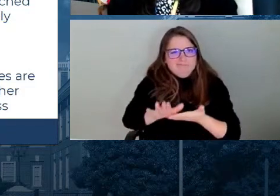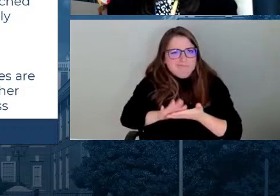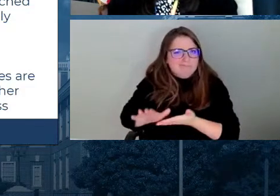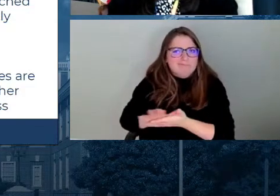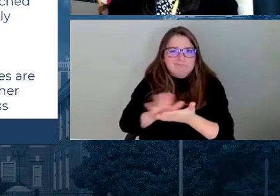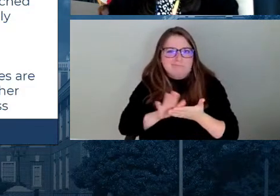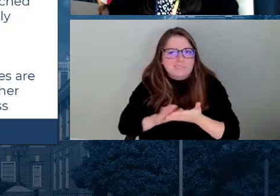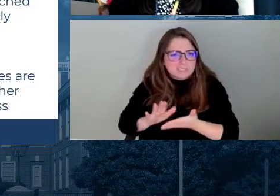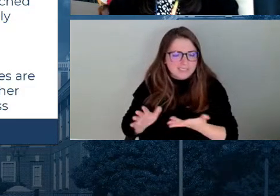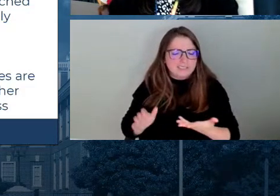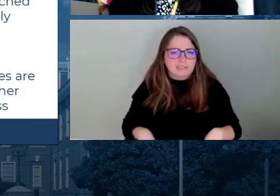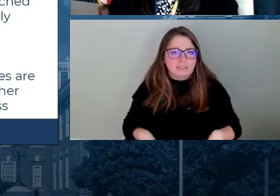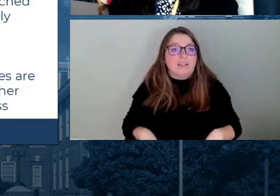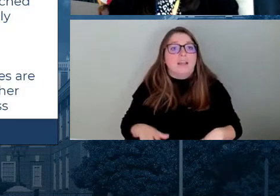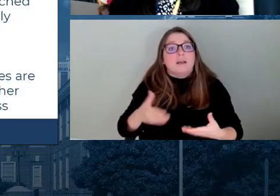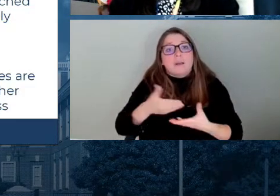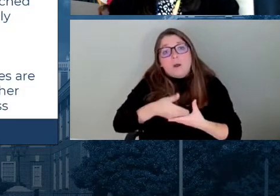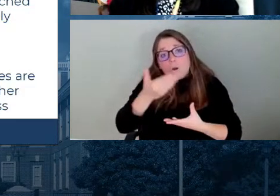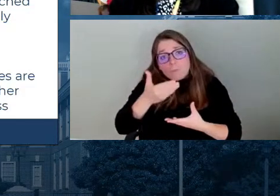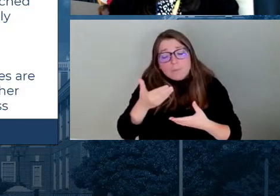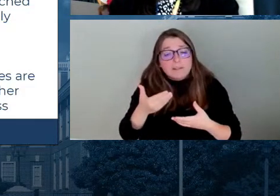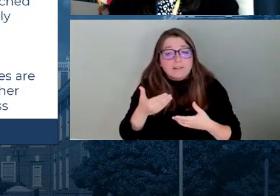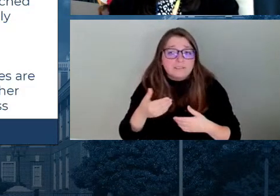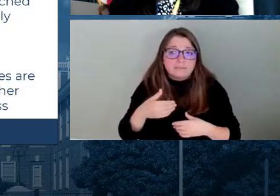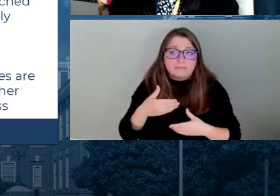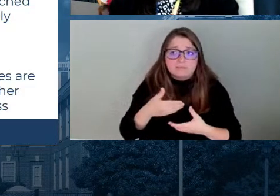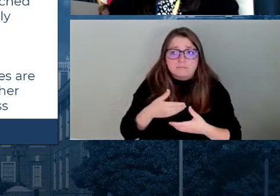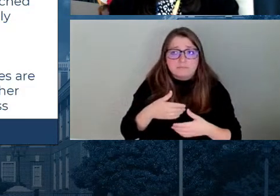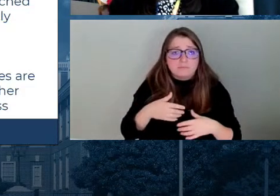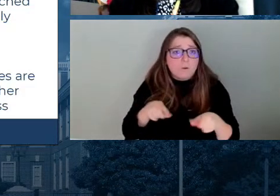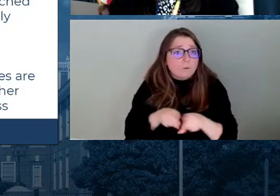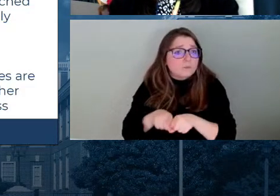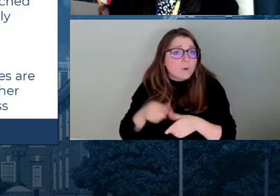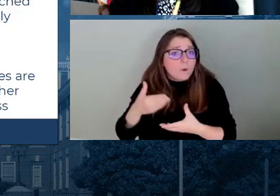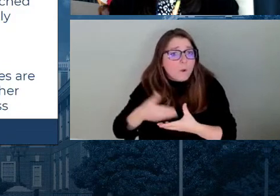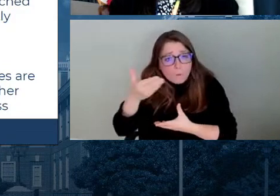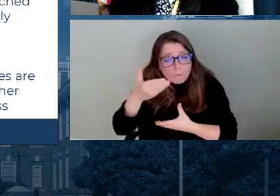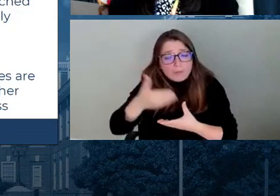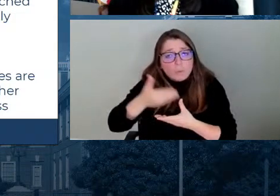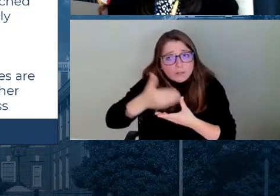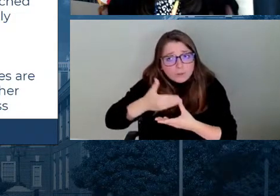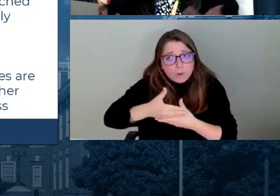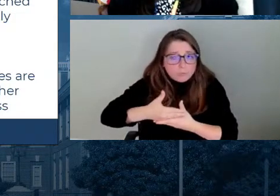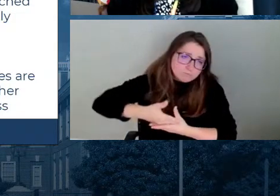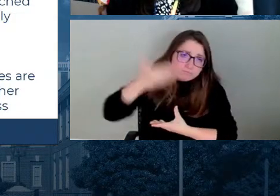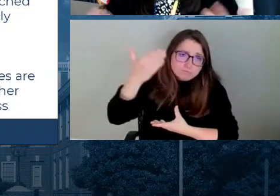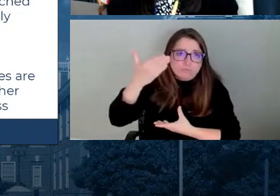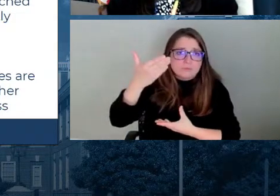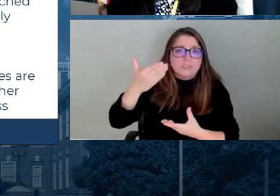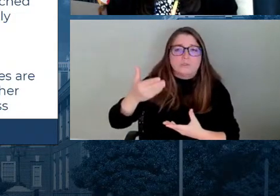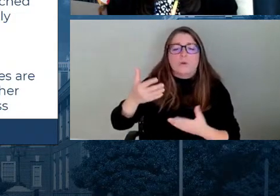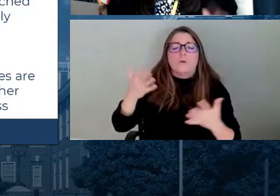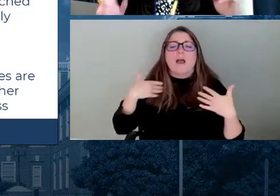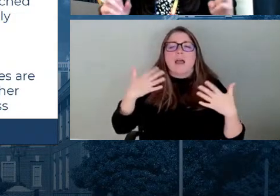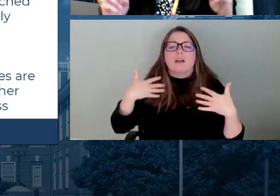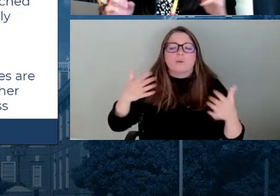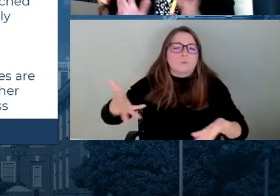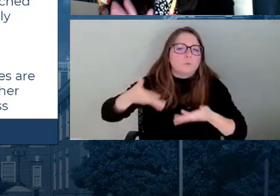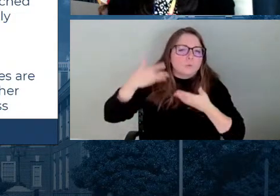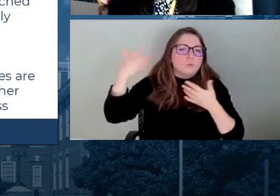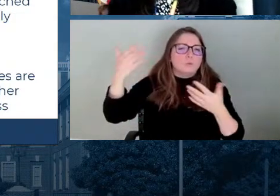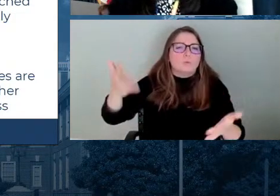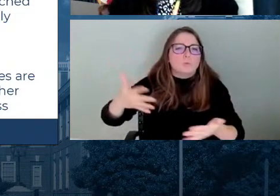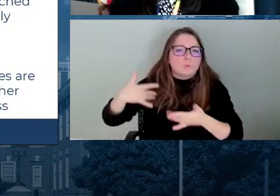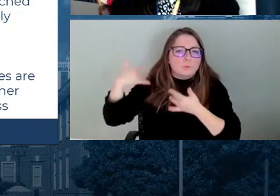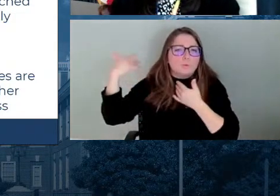fresh air exchange to the extent you can, filtering the air. That really does just reduce the